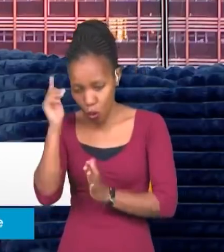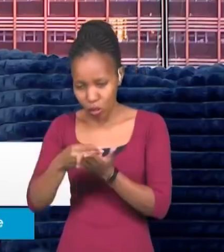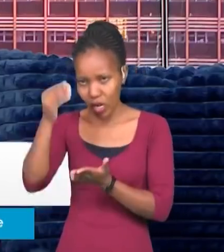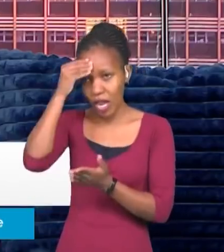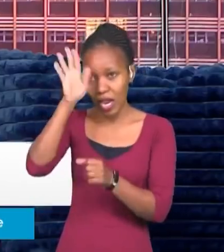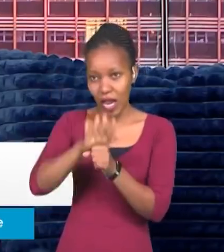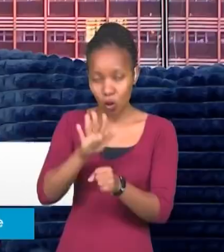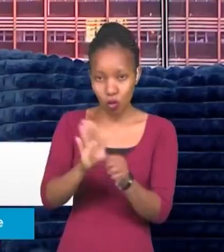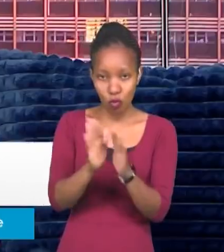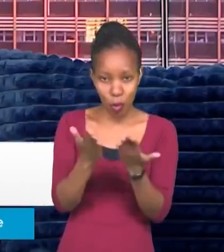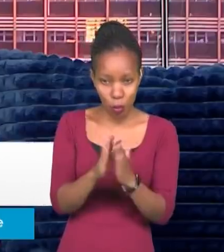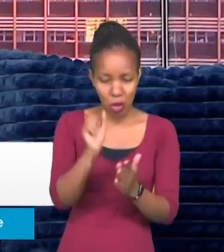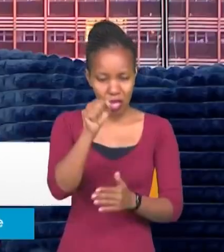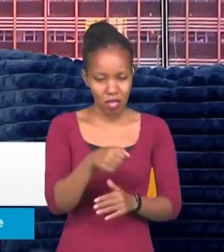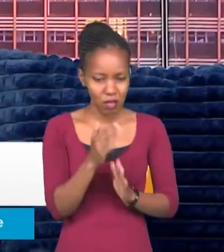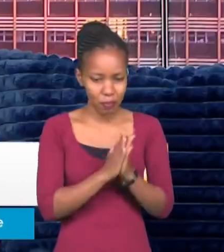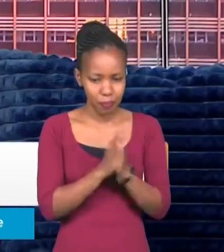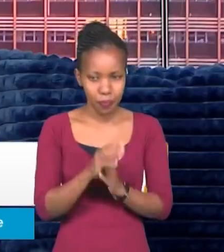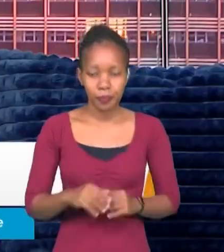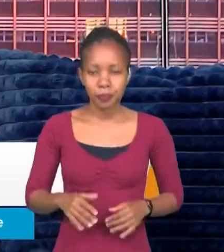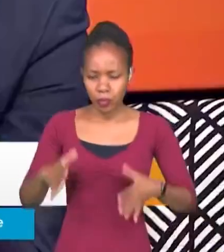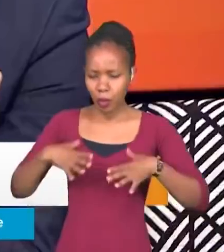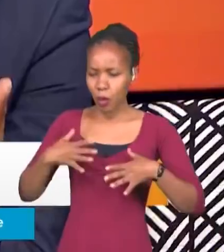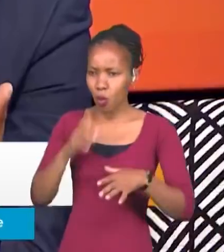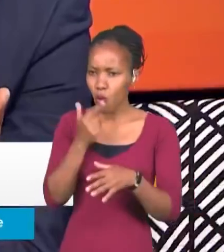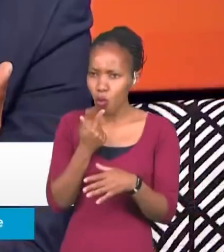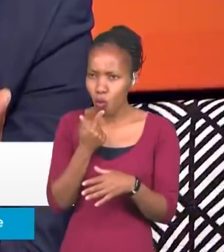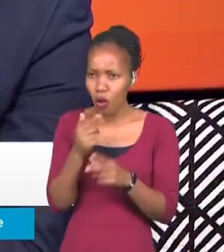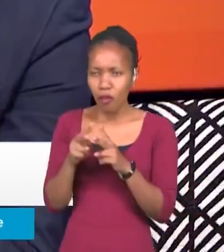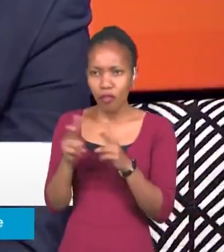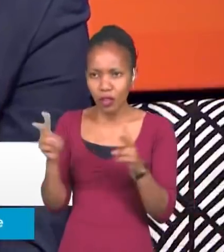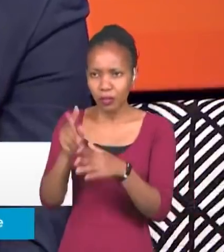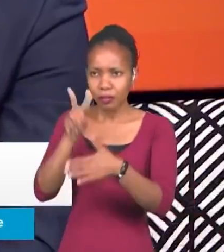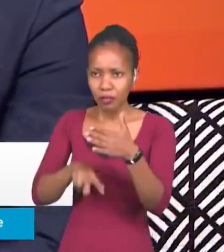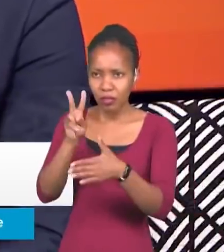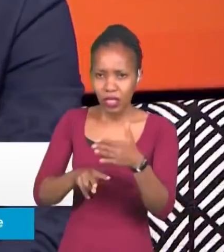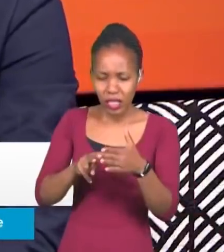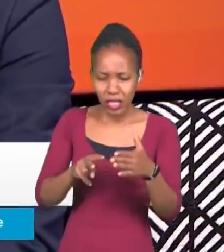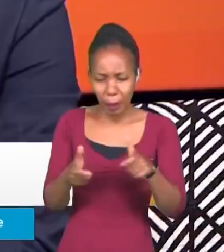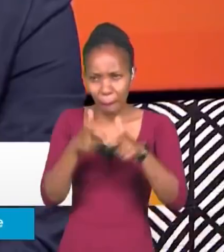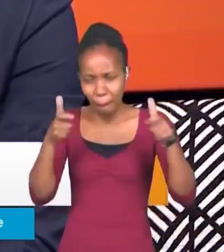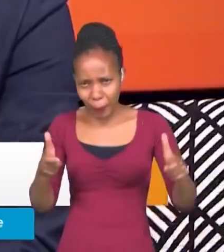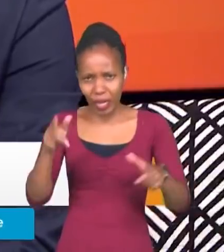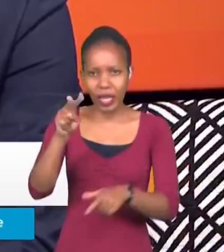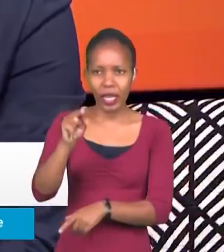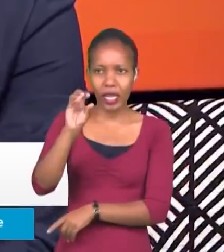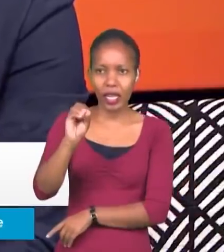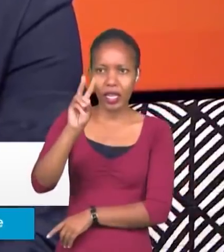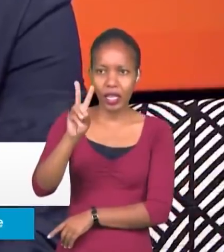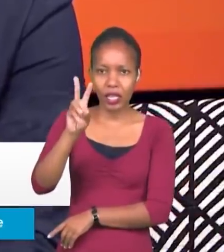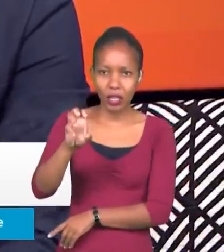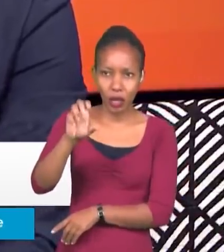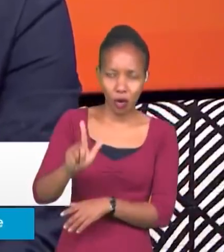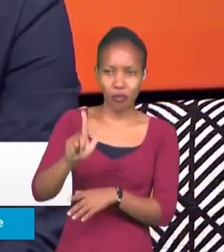from a book. Interesting. Yes. Now, who are these people who they read conspicuous novels, like lots of pages, 2,000